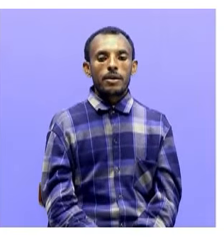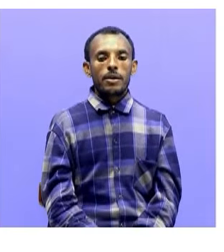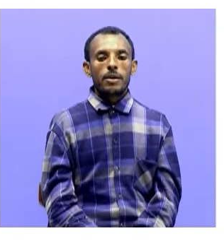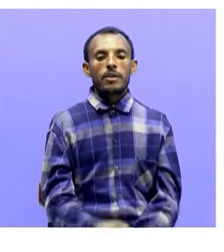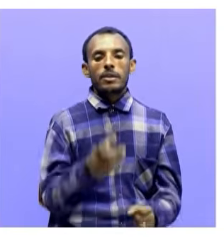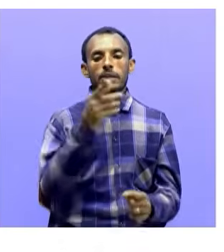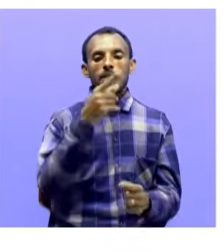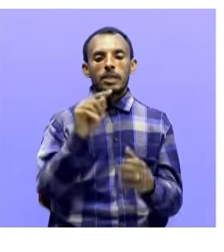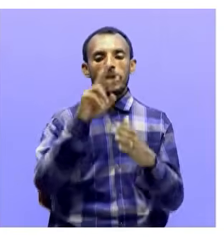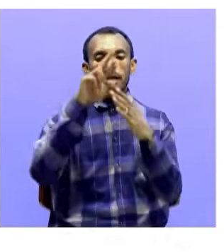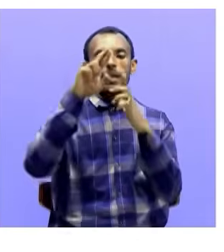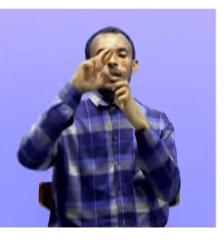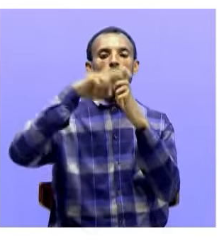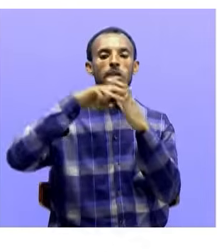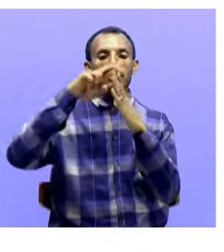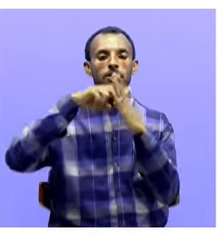the range